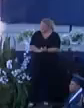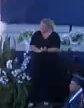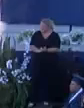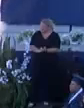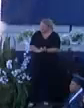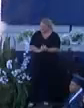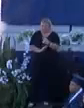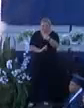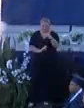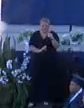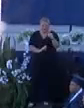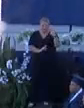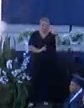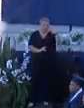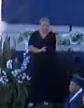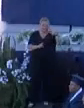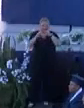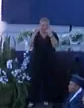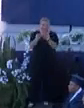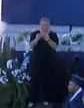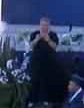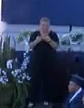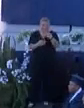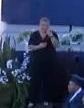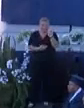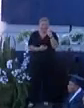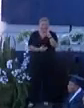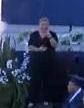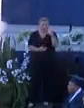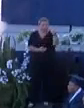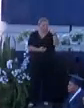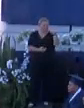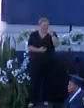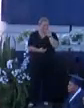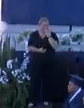Go Green Club, hunter green.